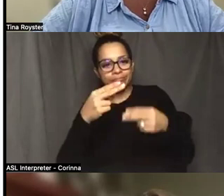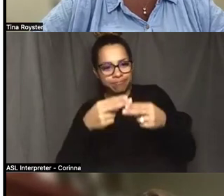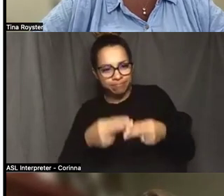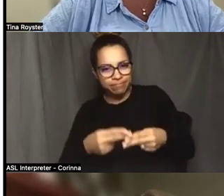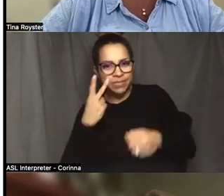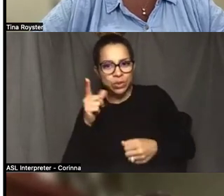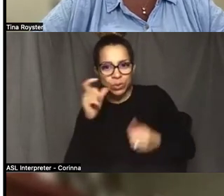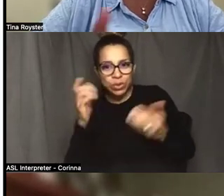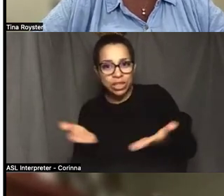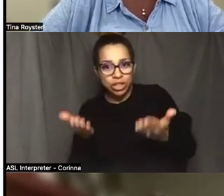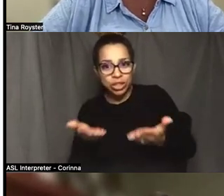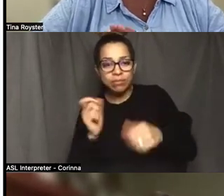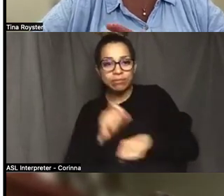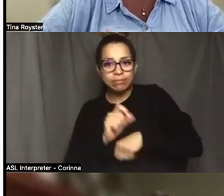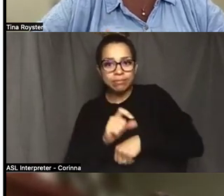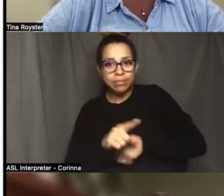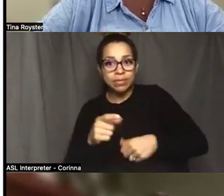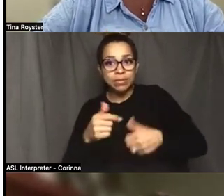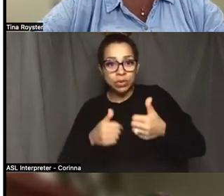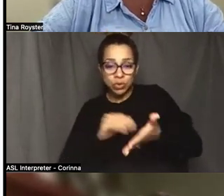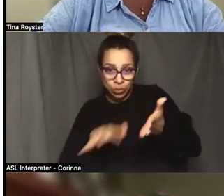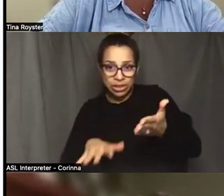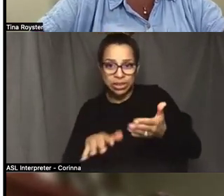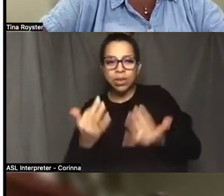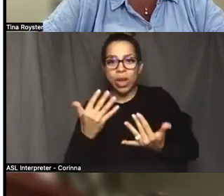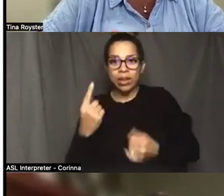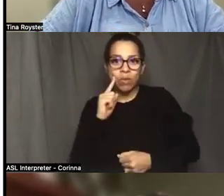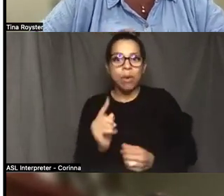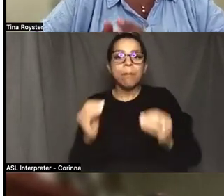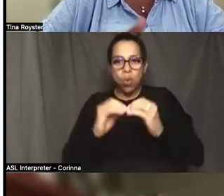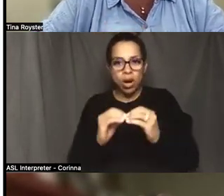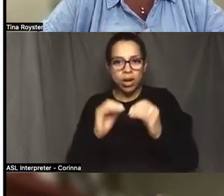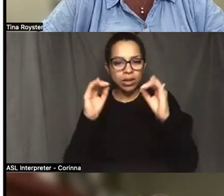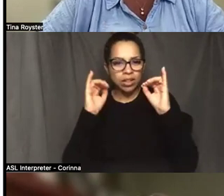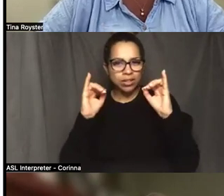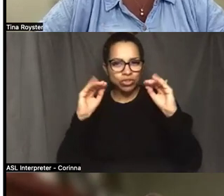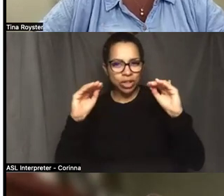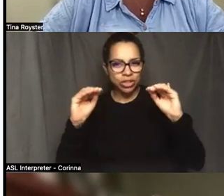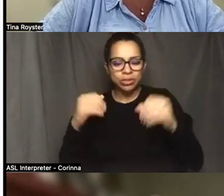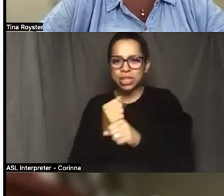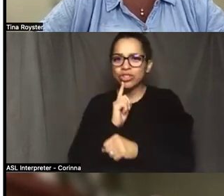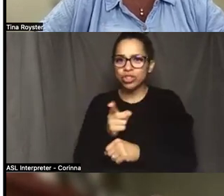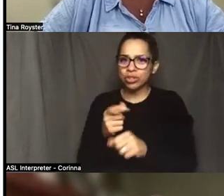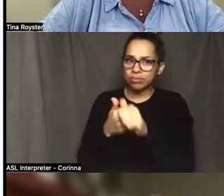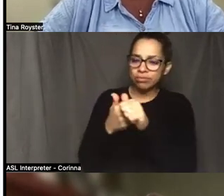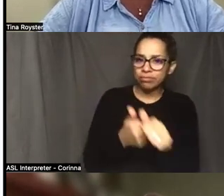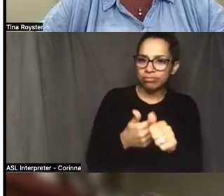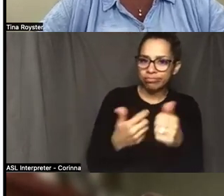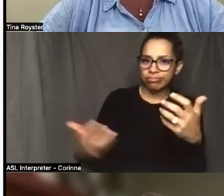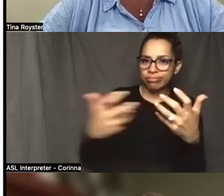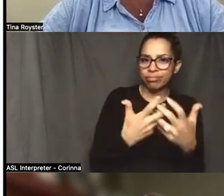further instructions. And this is to make sure that it is aligned with what we are currently